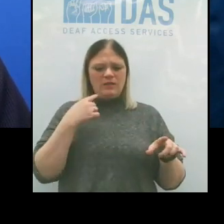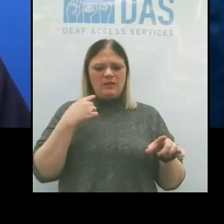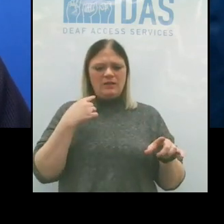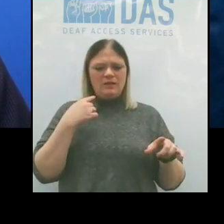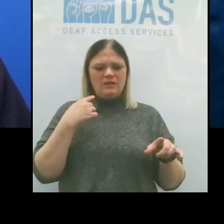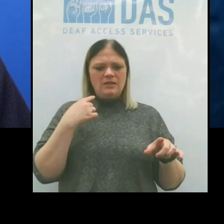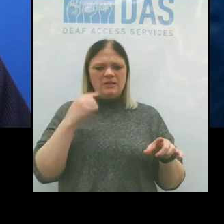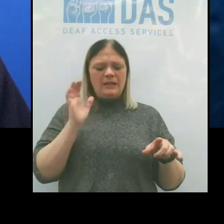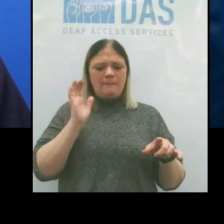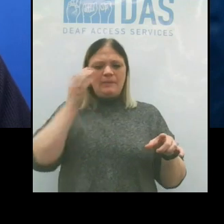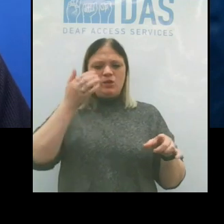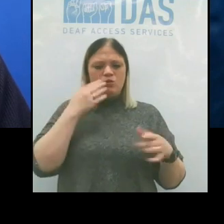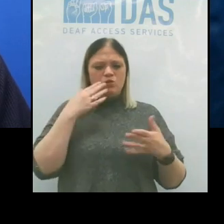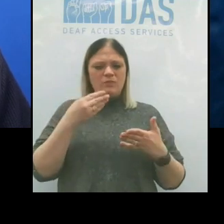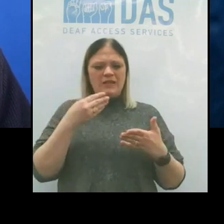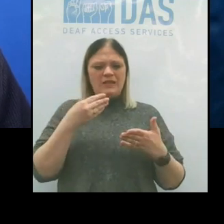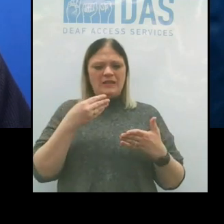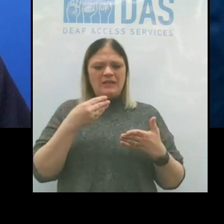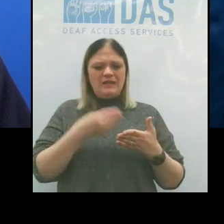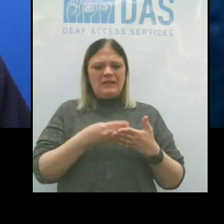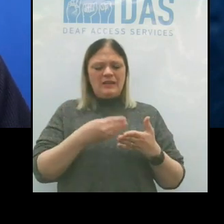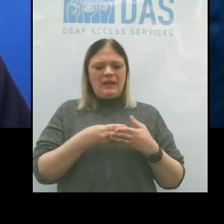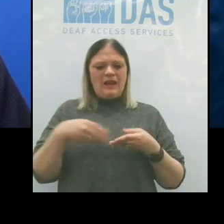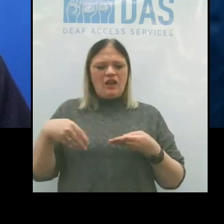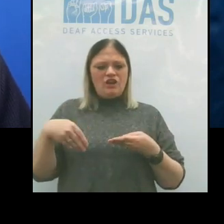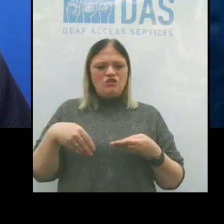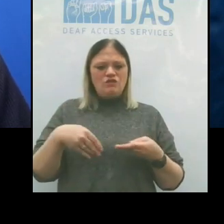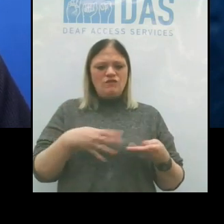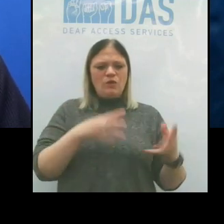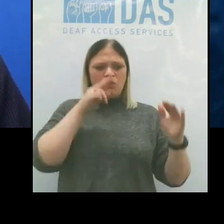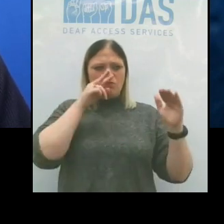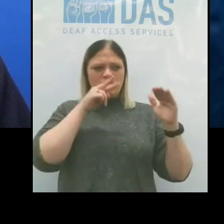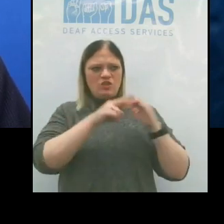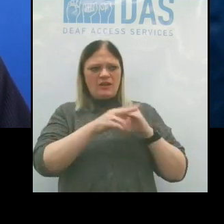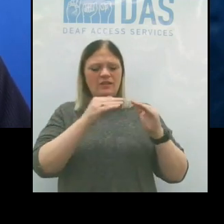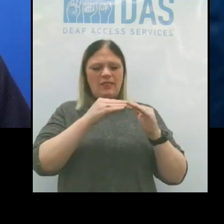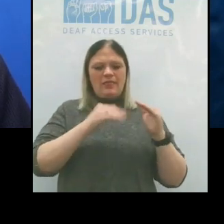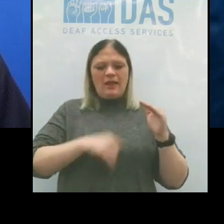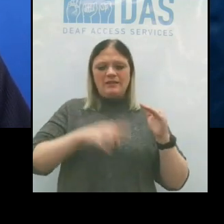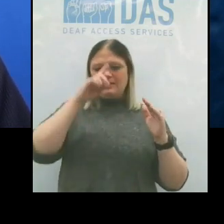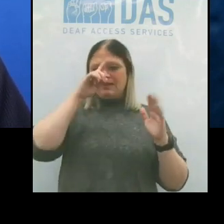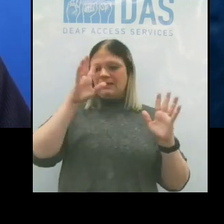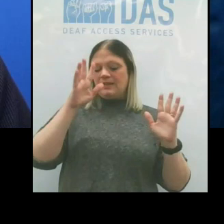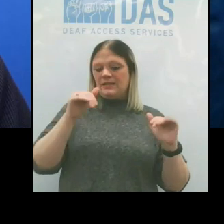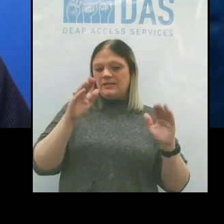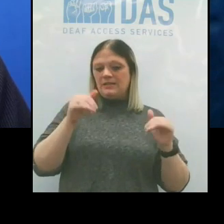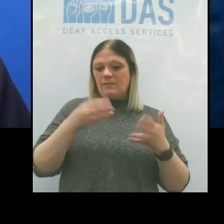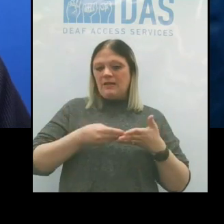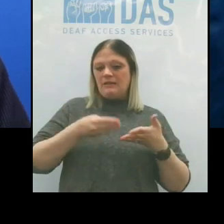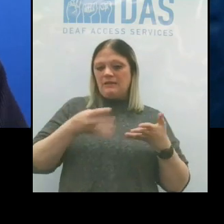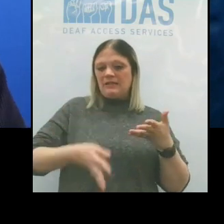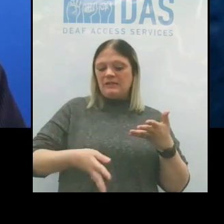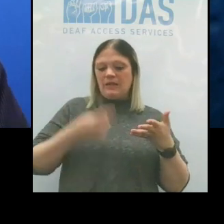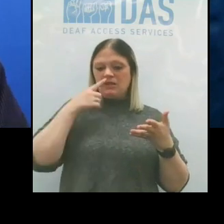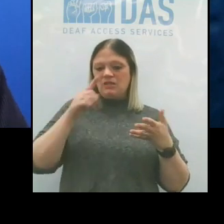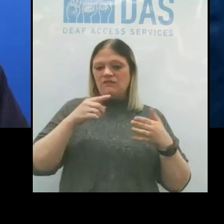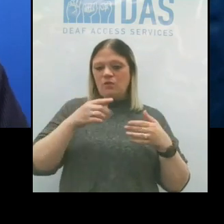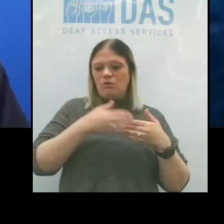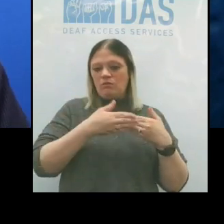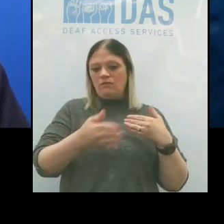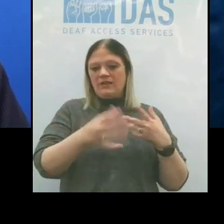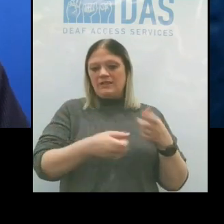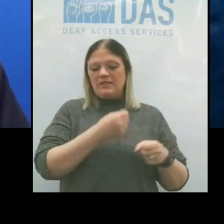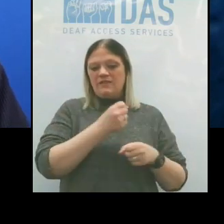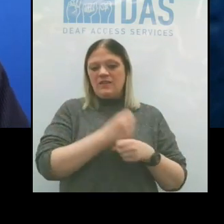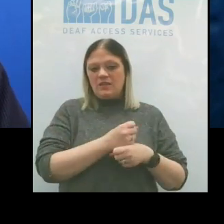flow projections that are less than the anticipated expenses for the rest of the year, then the county executive